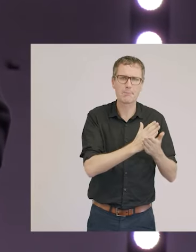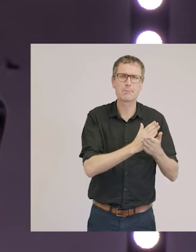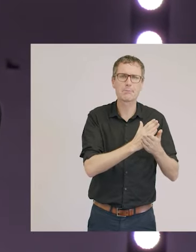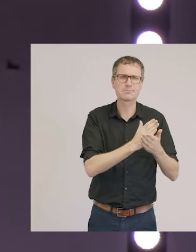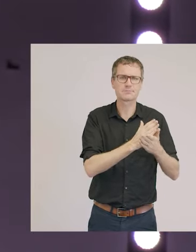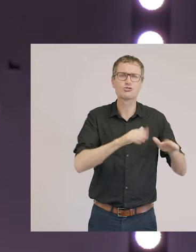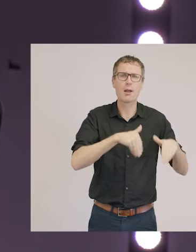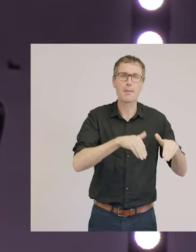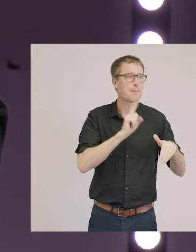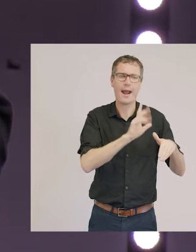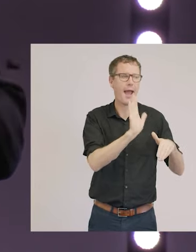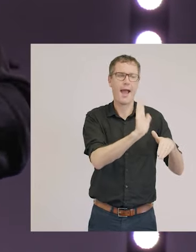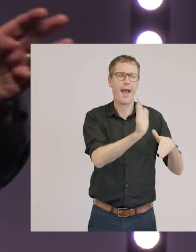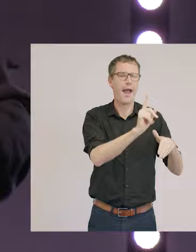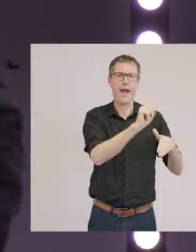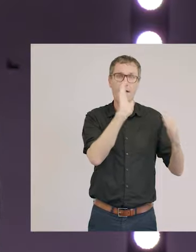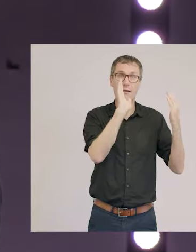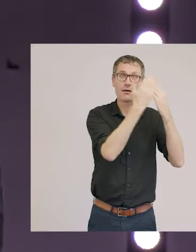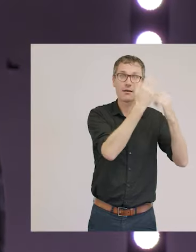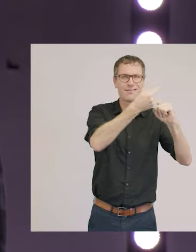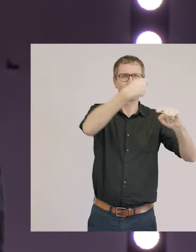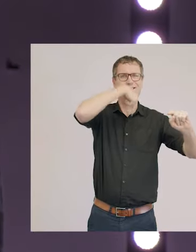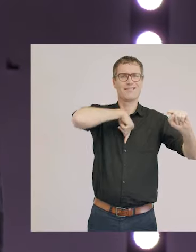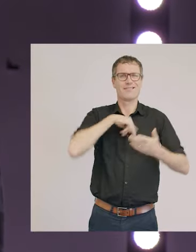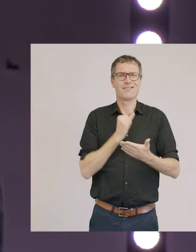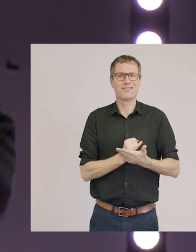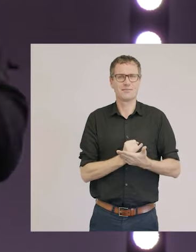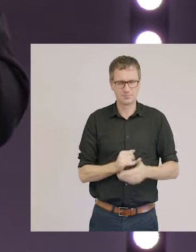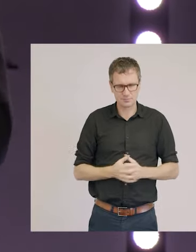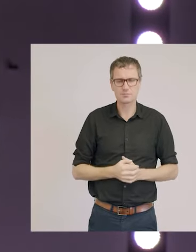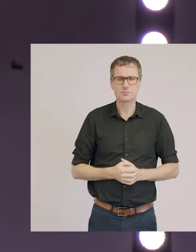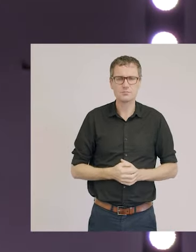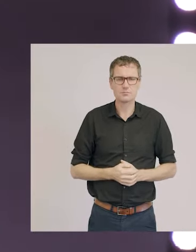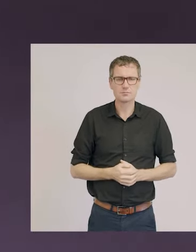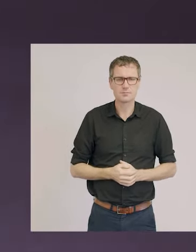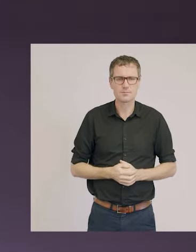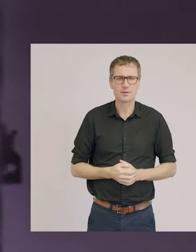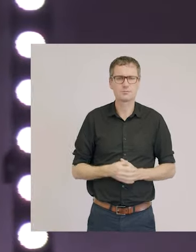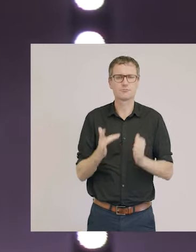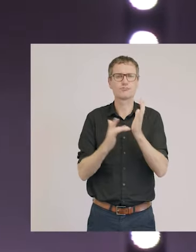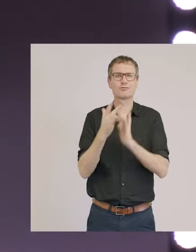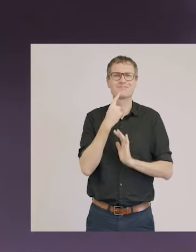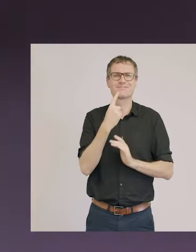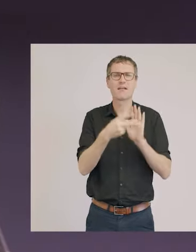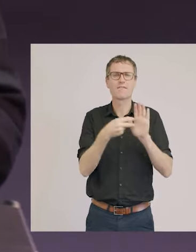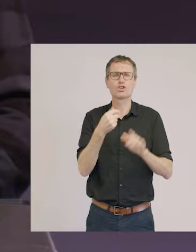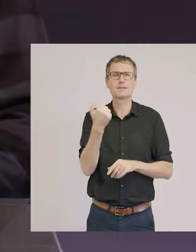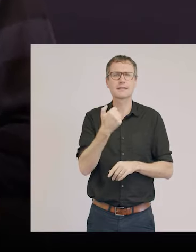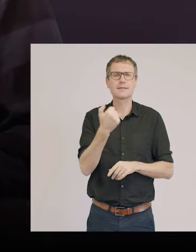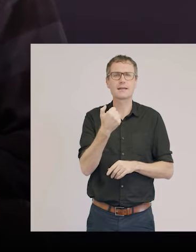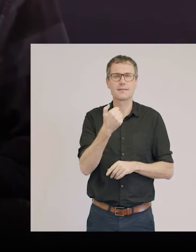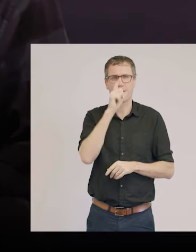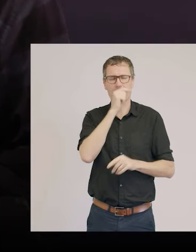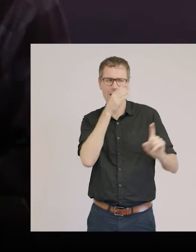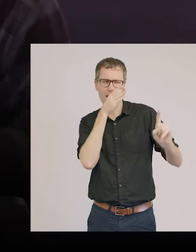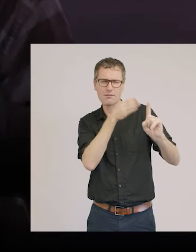sheep. It may smell like sheep, but it's not sheep. So how do you know? Well, Jesus goes on to tell us